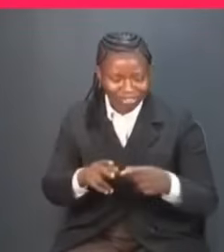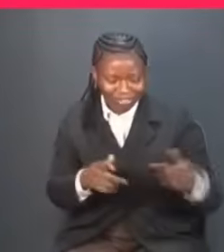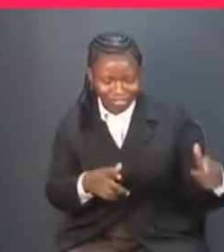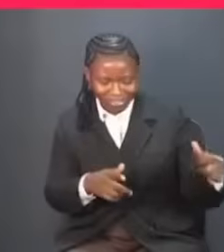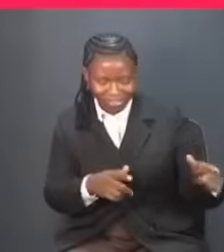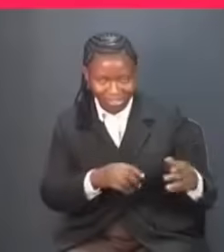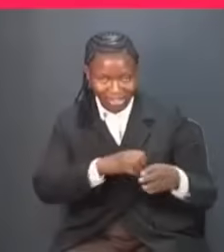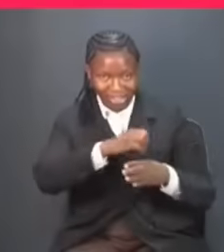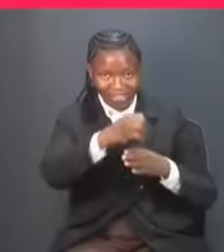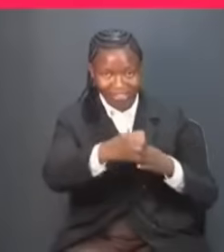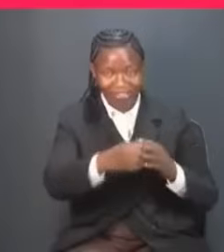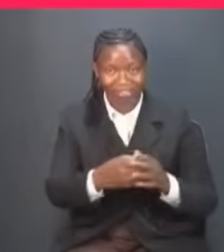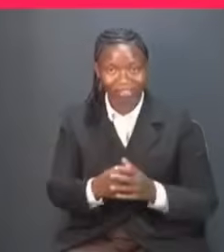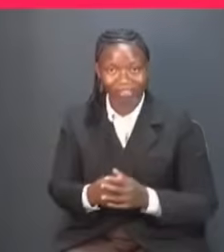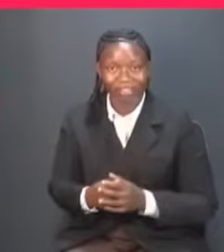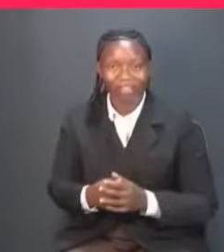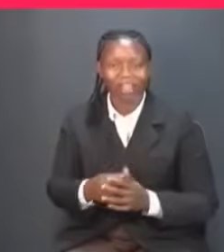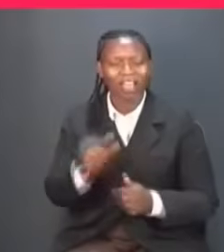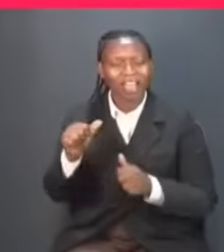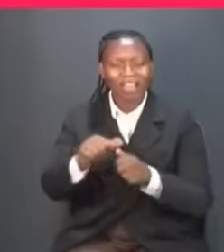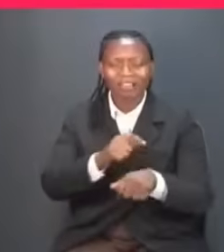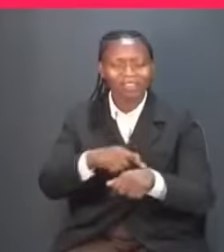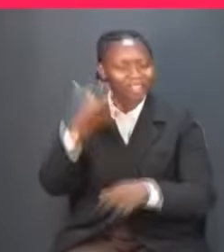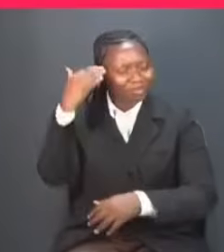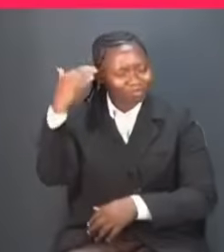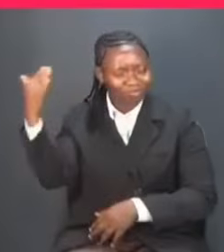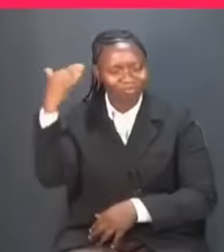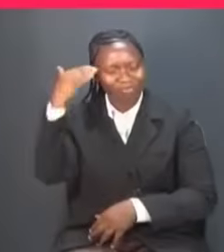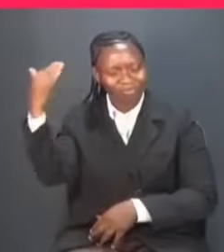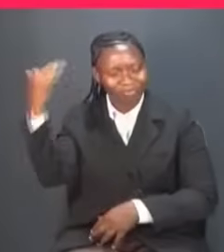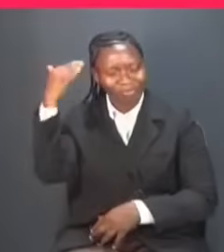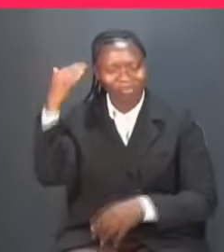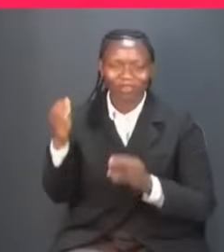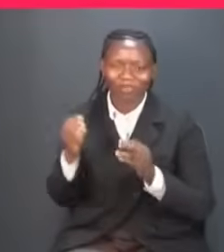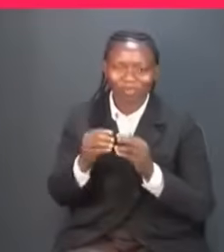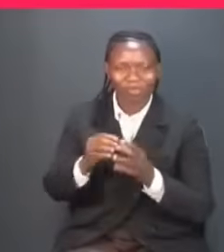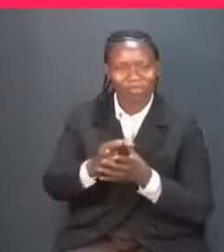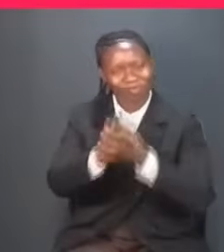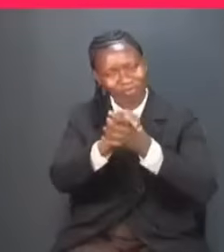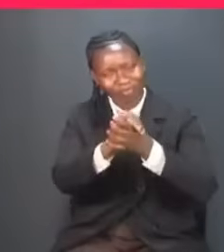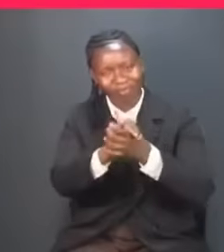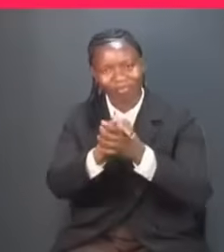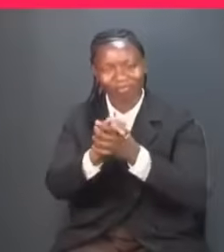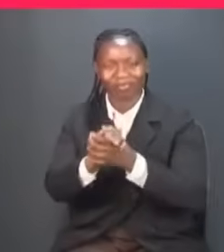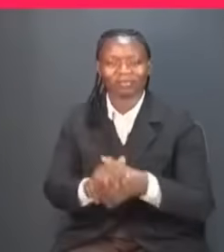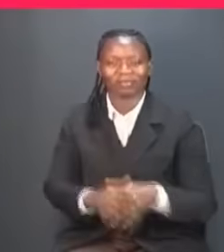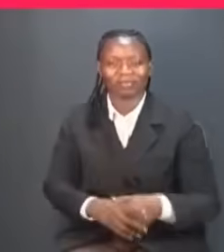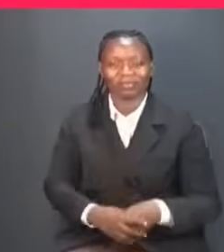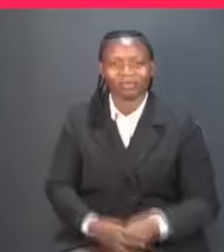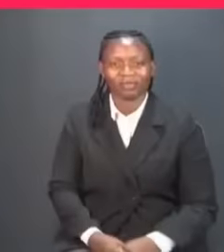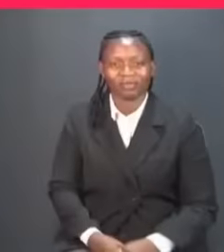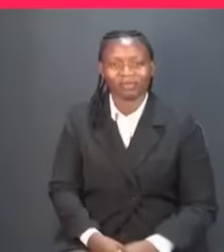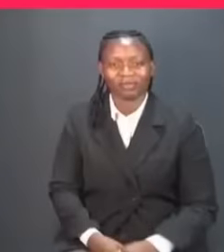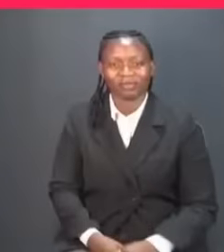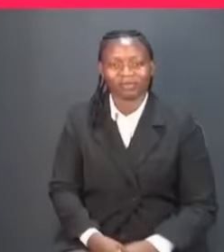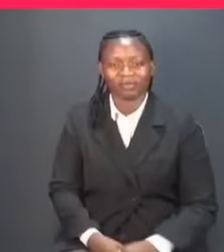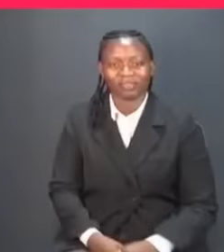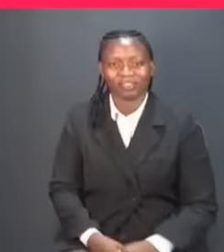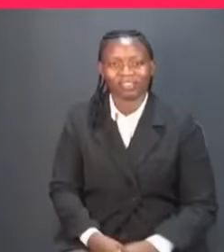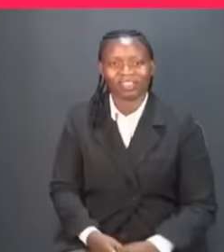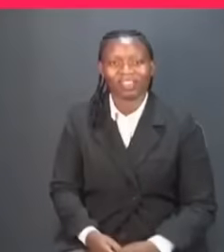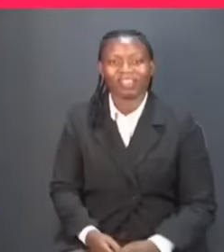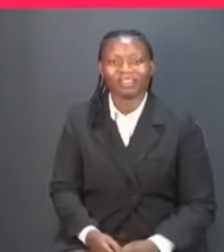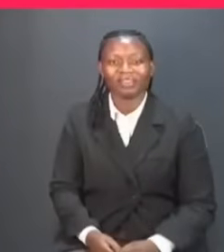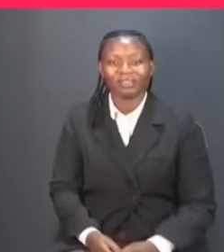pillar. And I've acknowledged him many times, and I've exercised my discretion in his favor